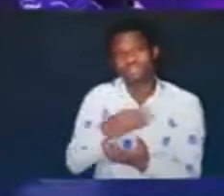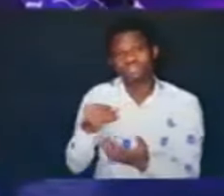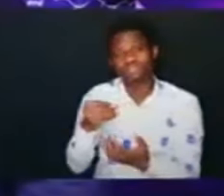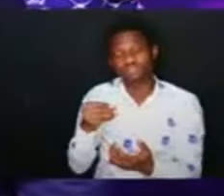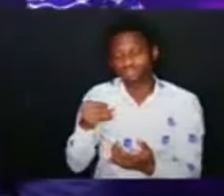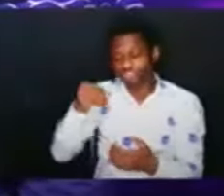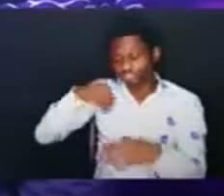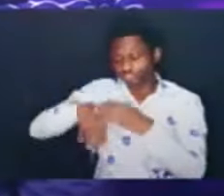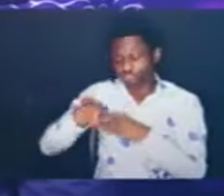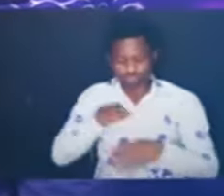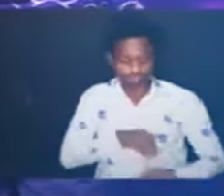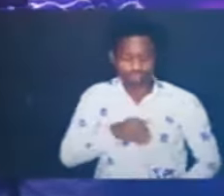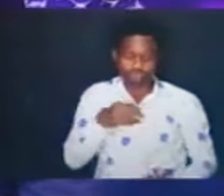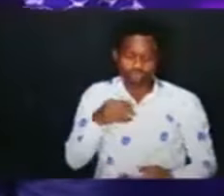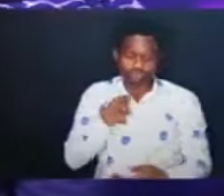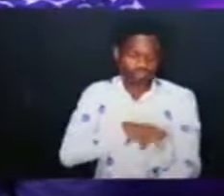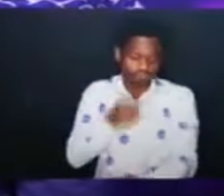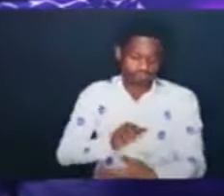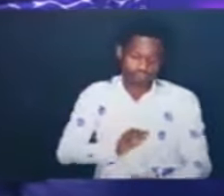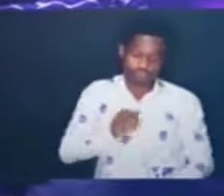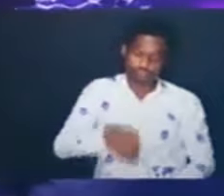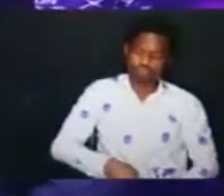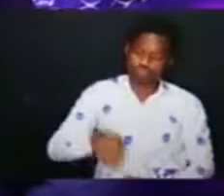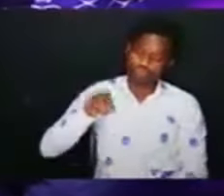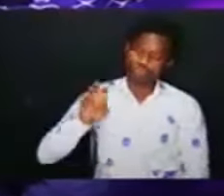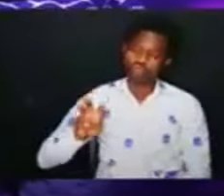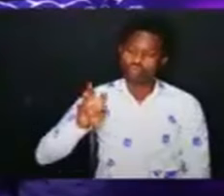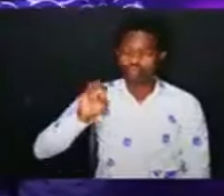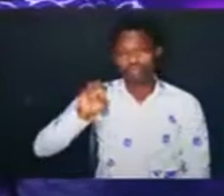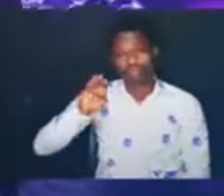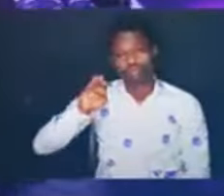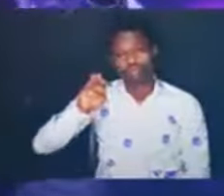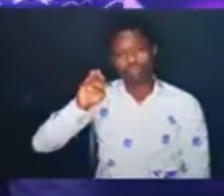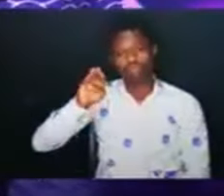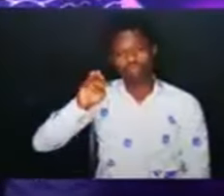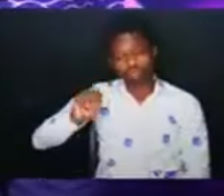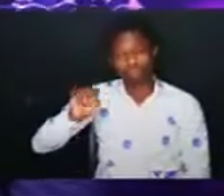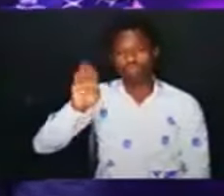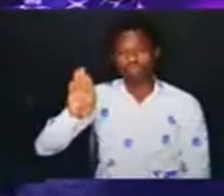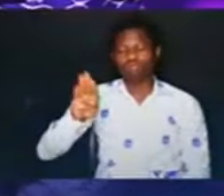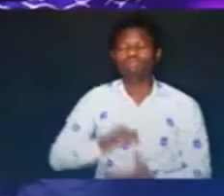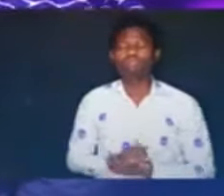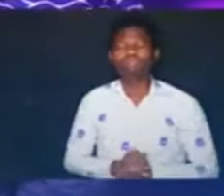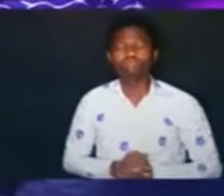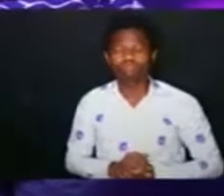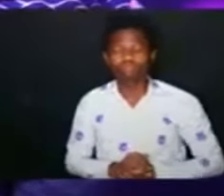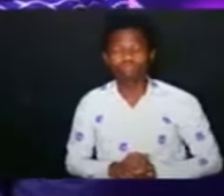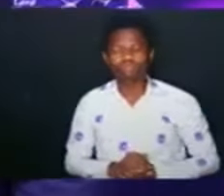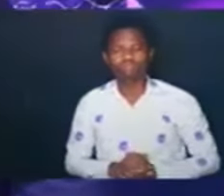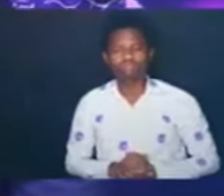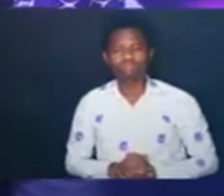A free wager, Yankopon, on Mwao, na a free Kedian Ponho, on Shrao, on Fa Osru Sru